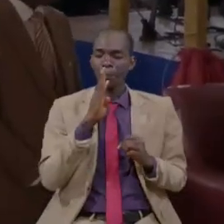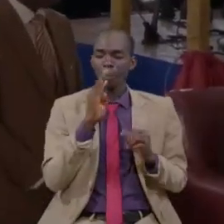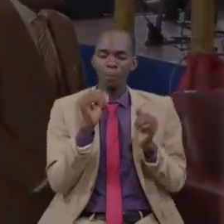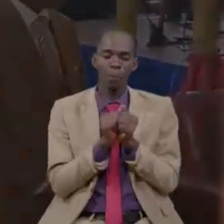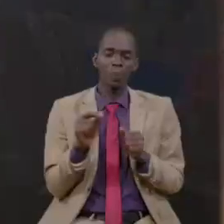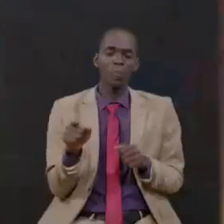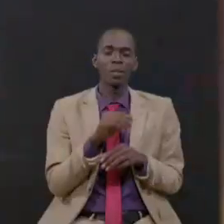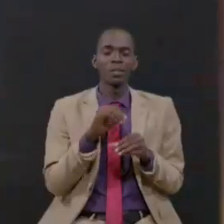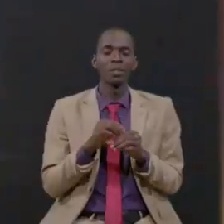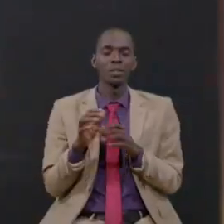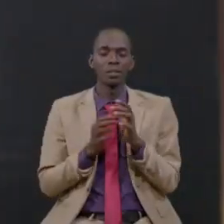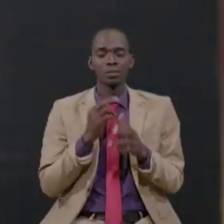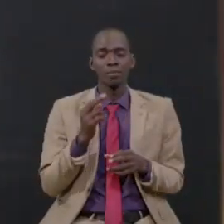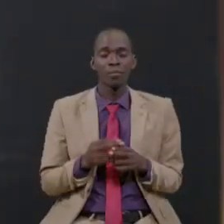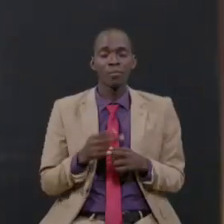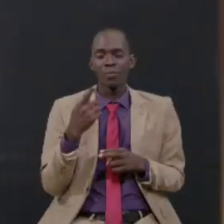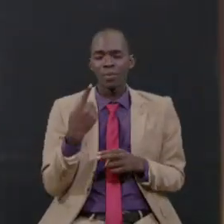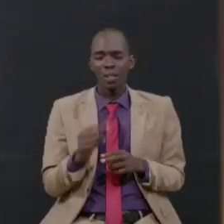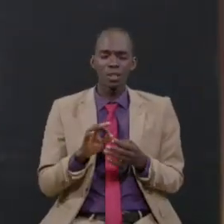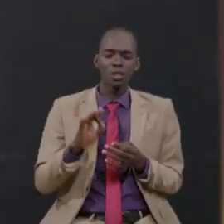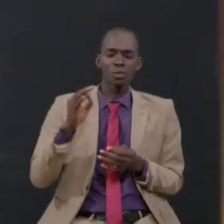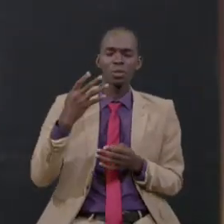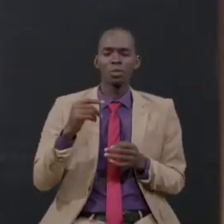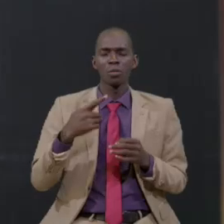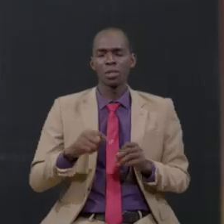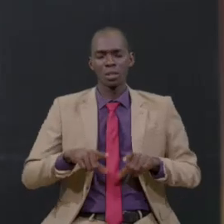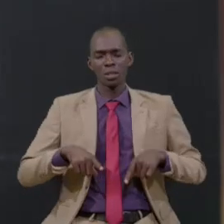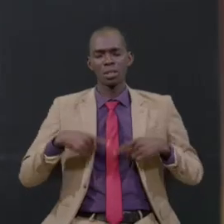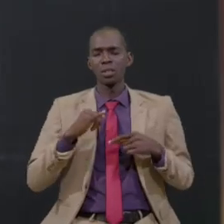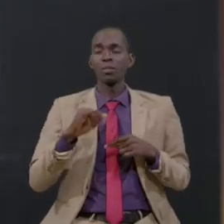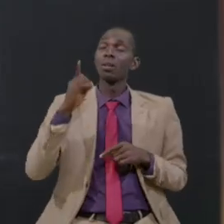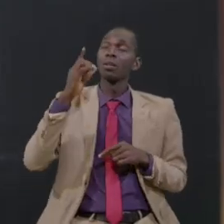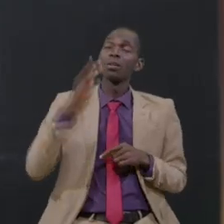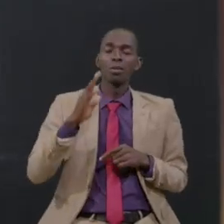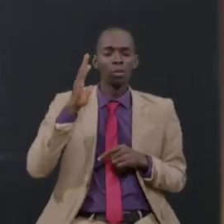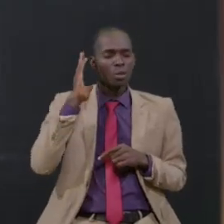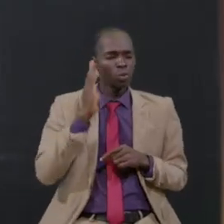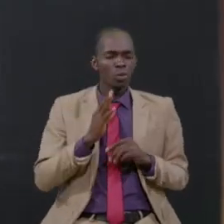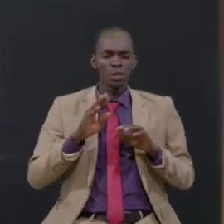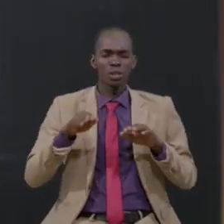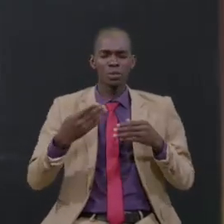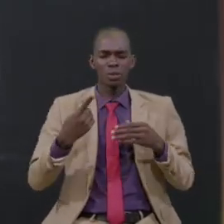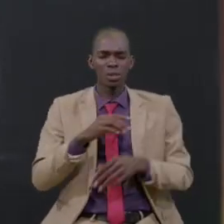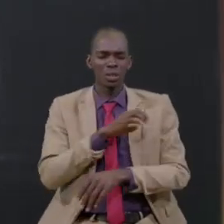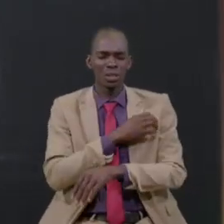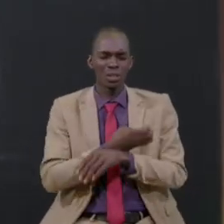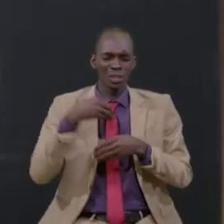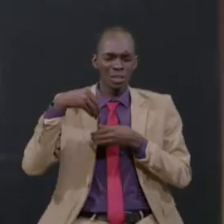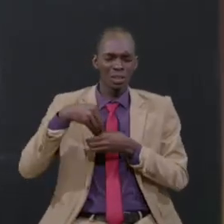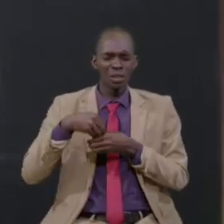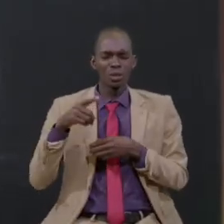The Spirit of the living God will be the energy within. You will not stop.